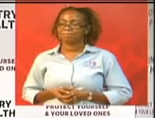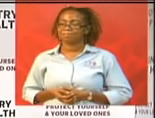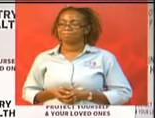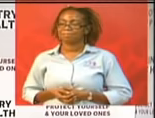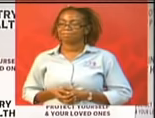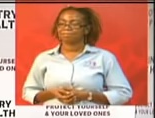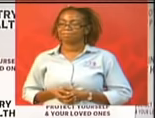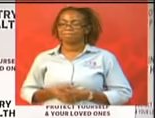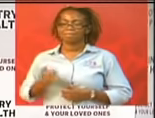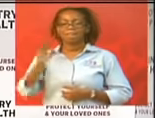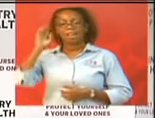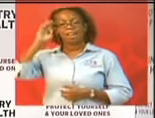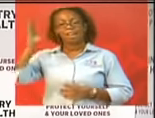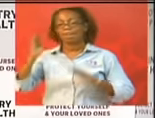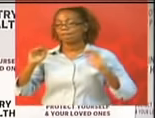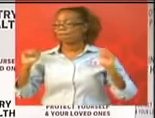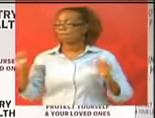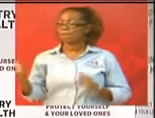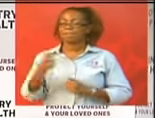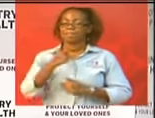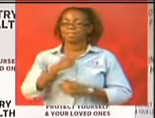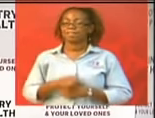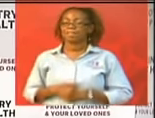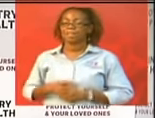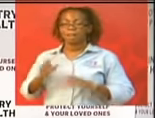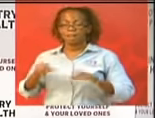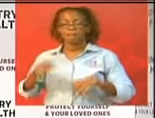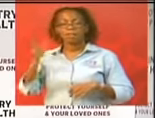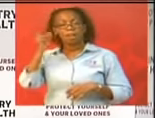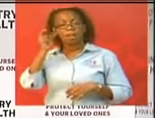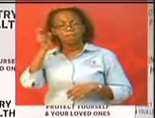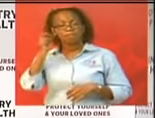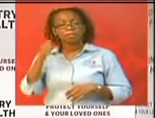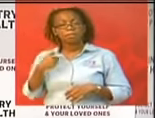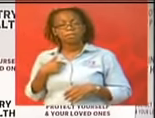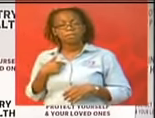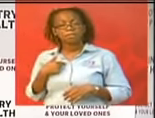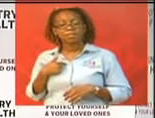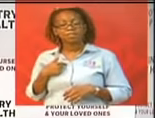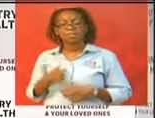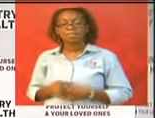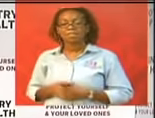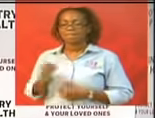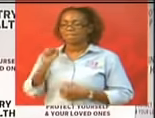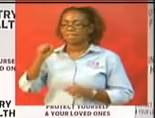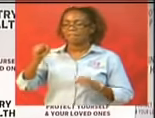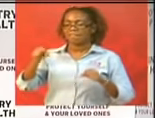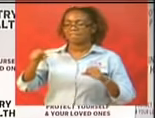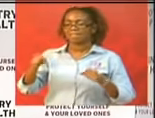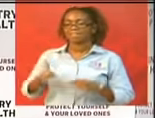Hi, good morning, everybody. Are you hearing me? Loud and clear. Please ask your question.